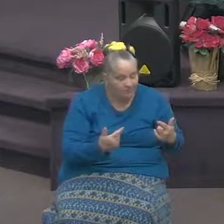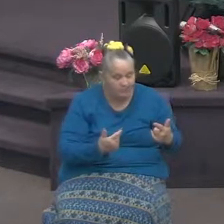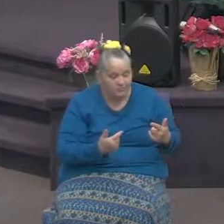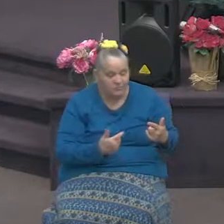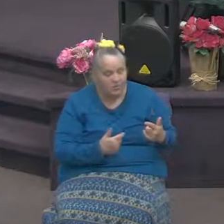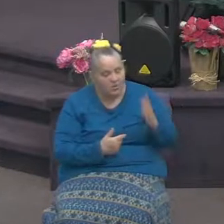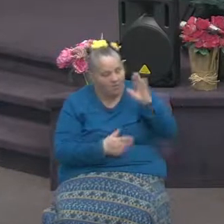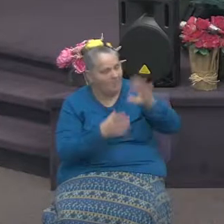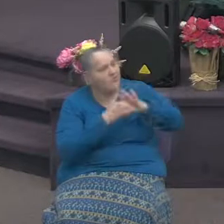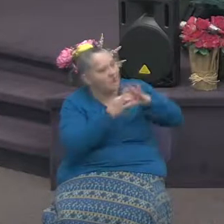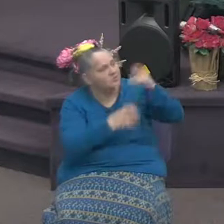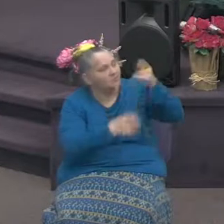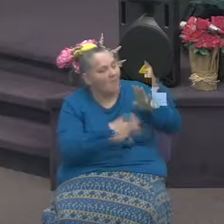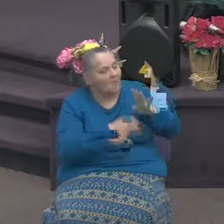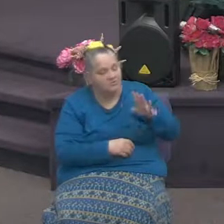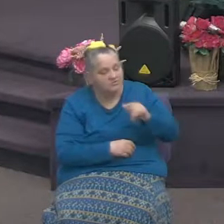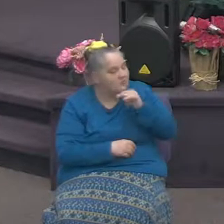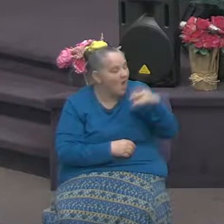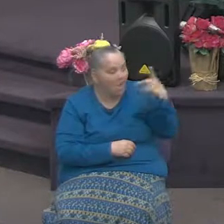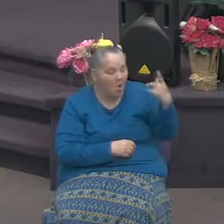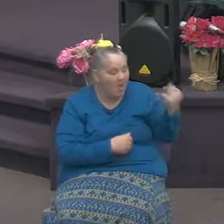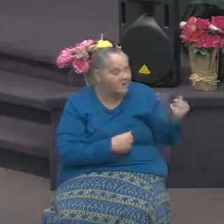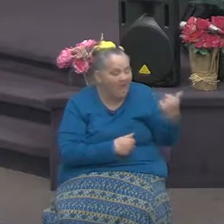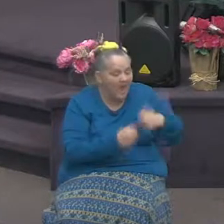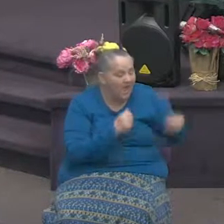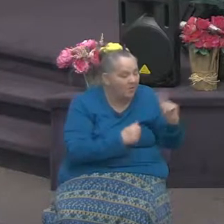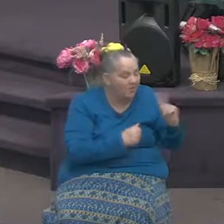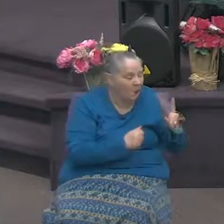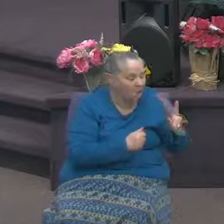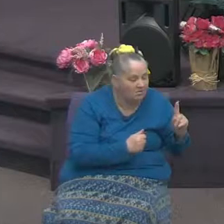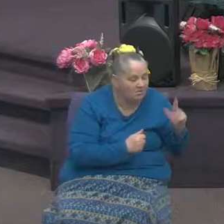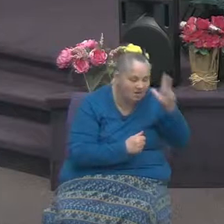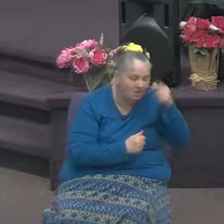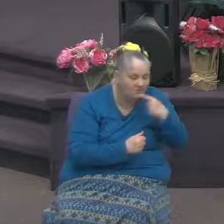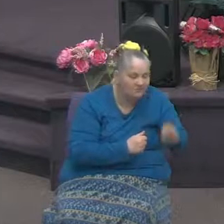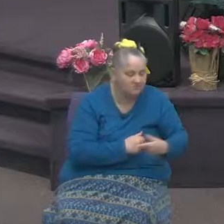try to have a relationship with God. You're not going anywhere.